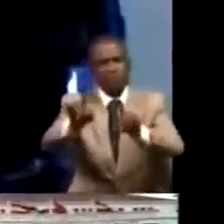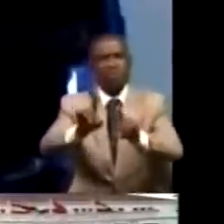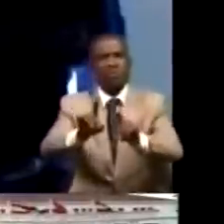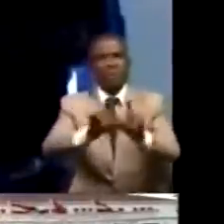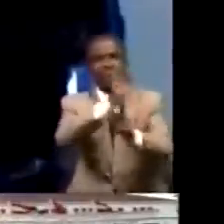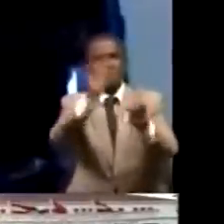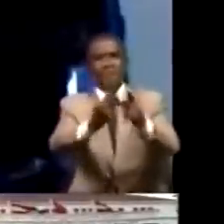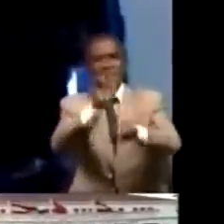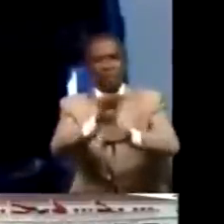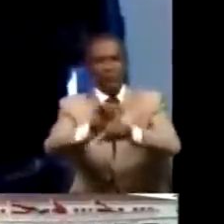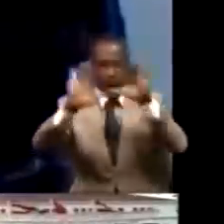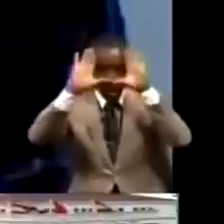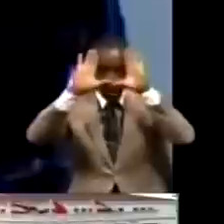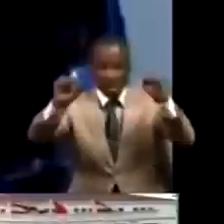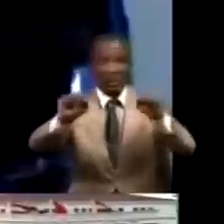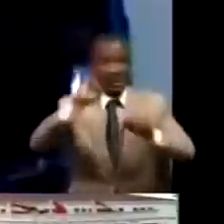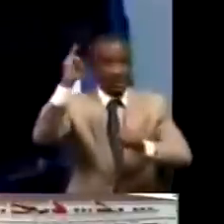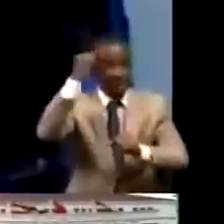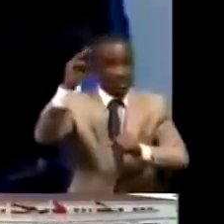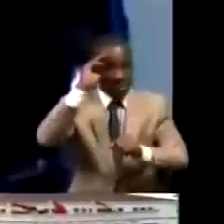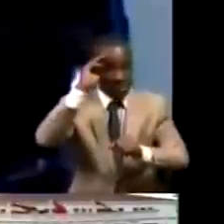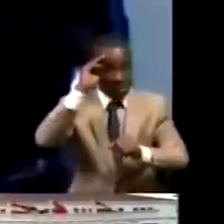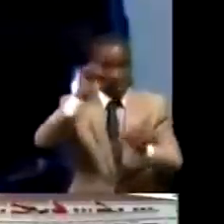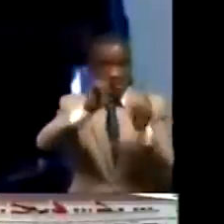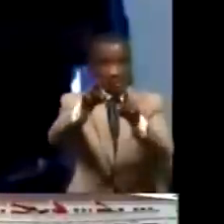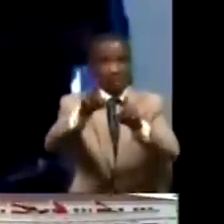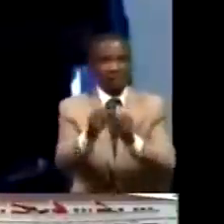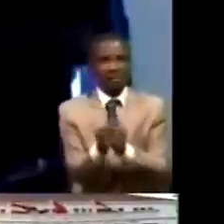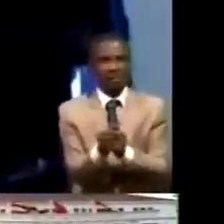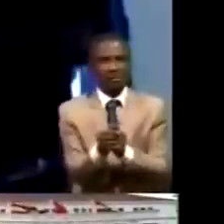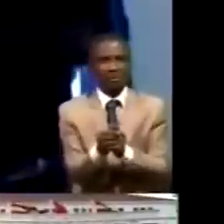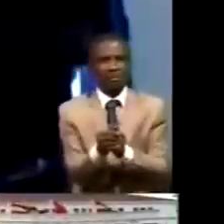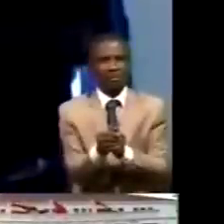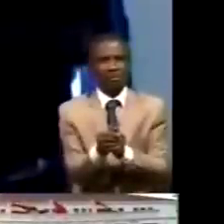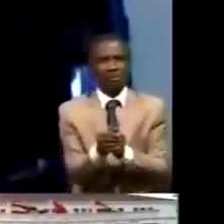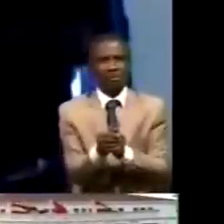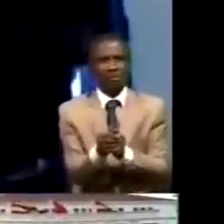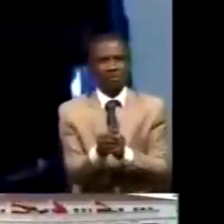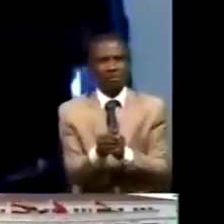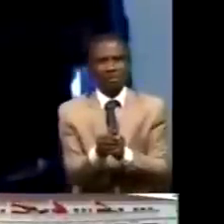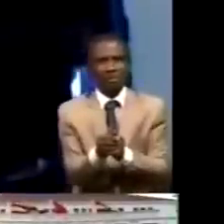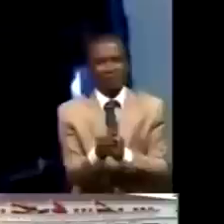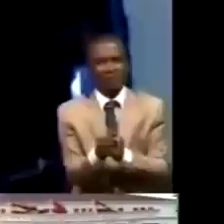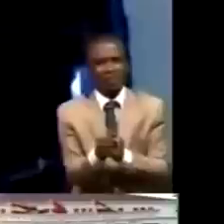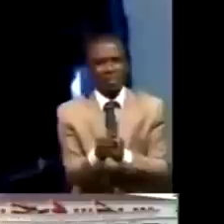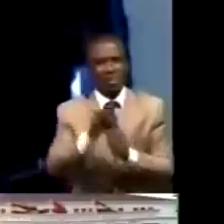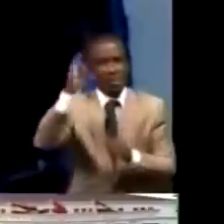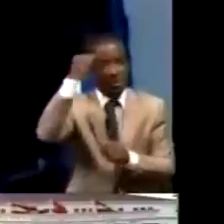The presidential candidate, in spite of all the things you said, did not say he was withdrawing from the poll because of all